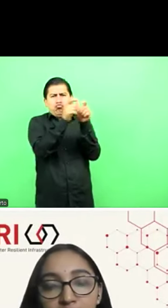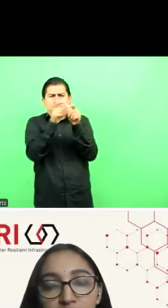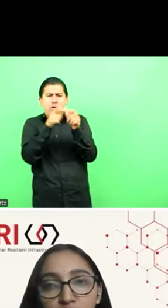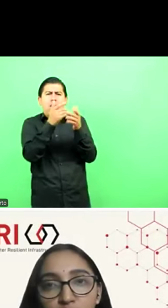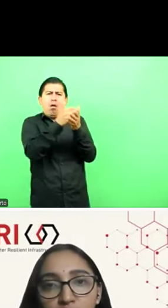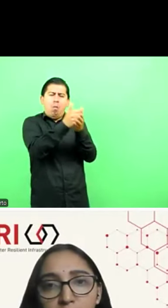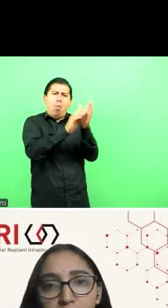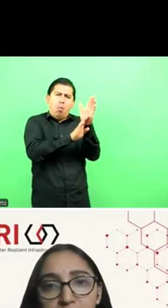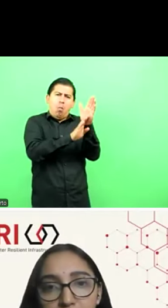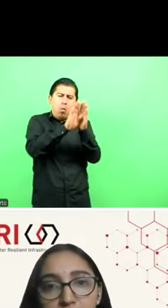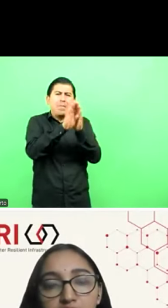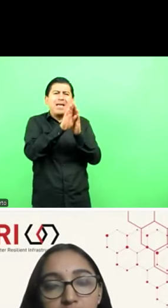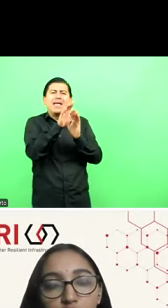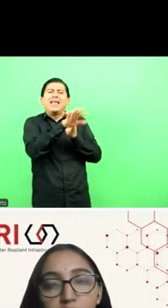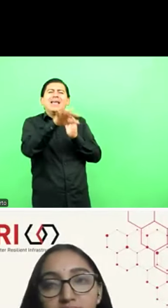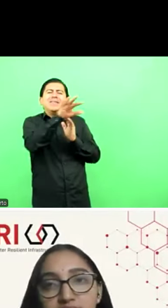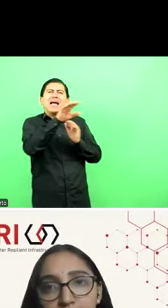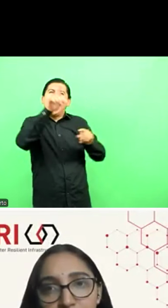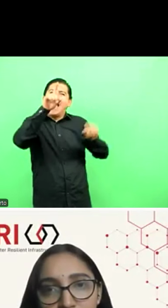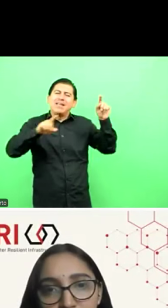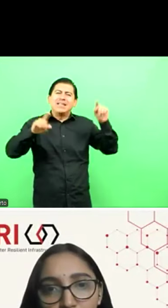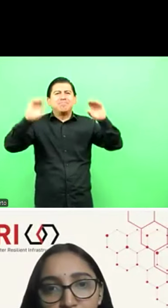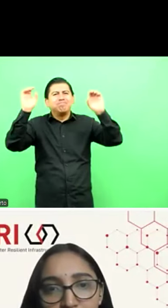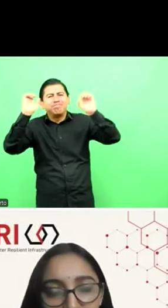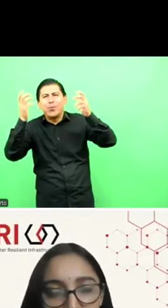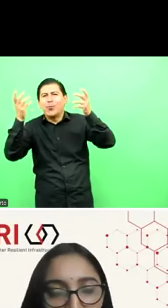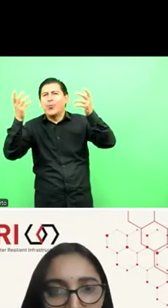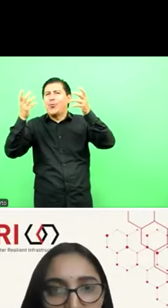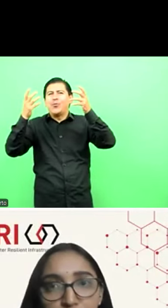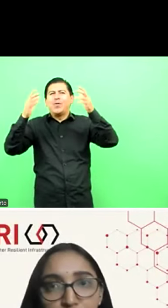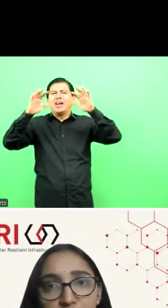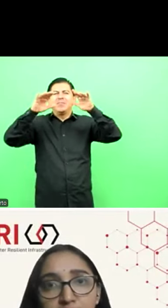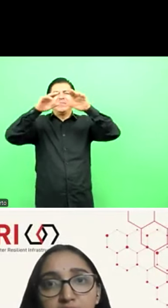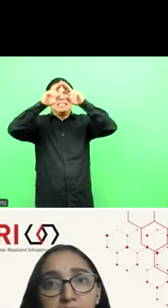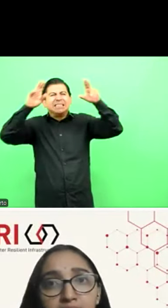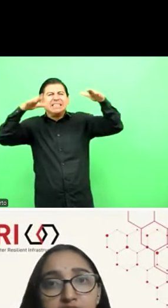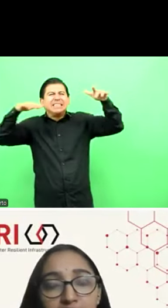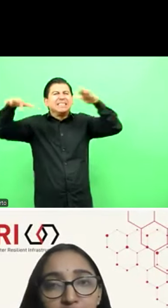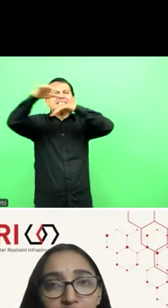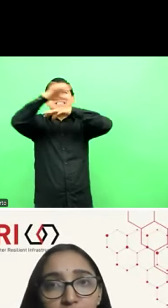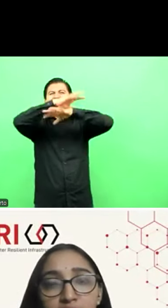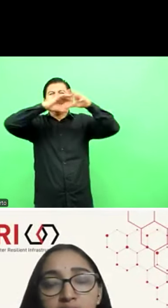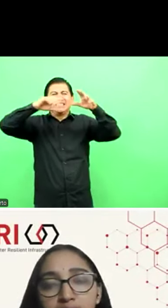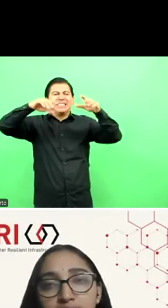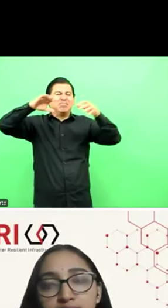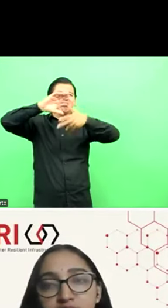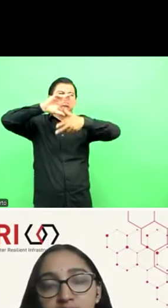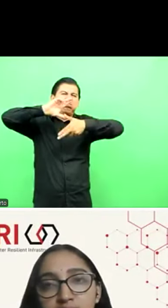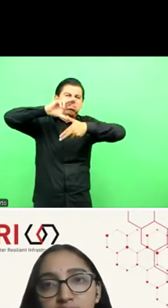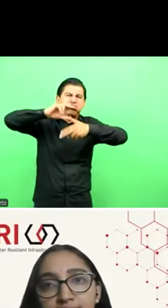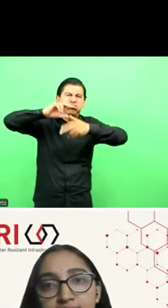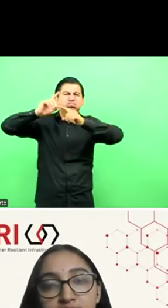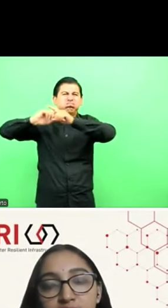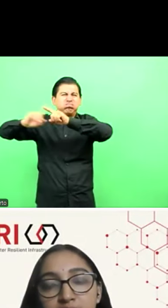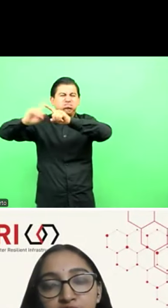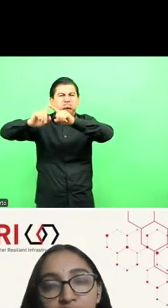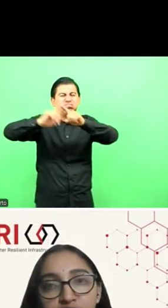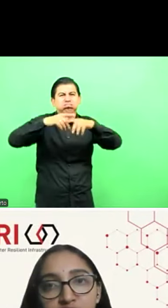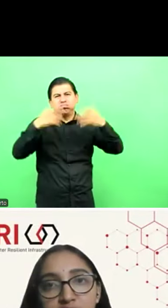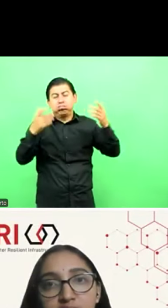even though the global challenges of extreme heat and flooding impact everyone, considering the